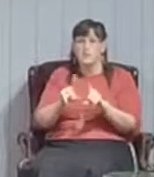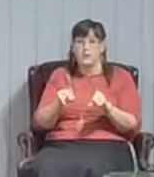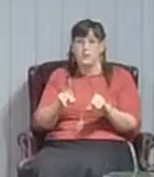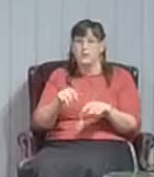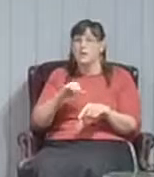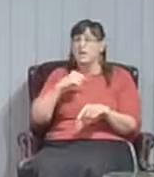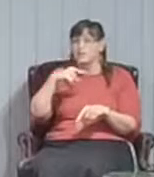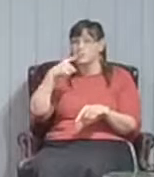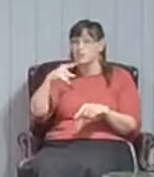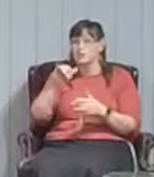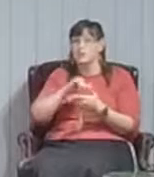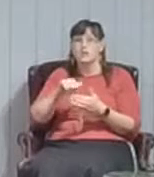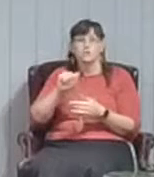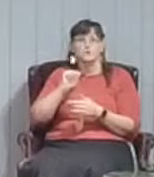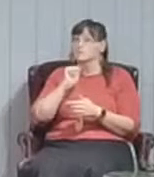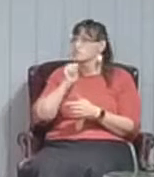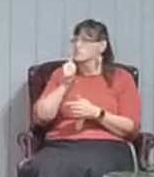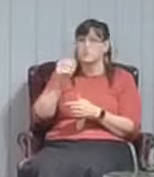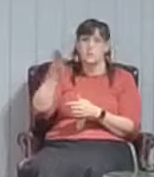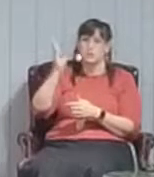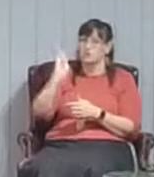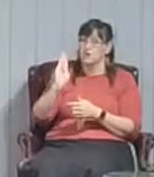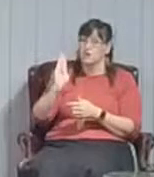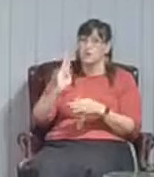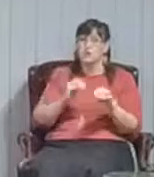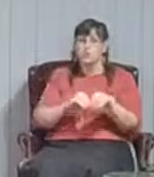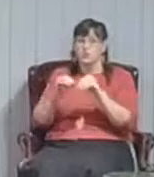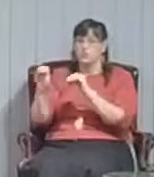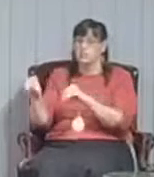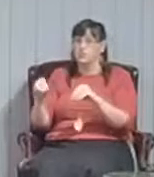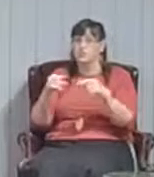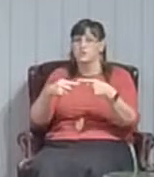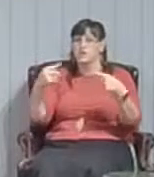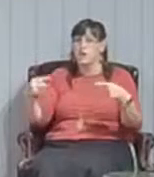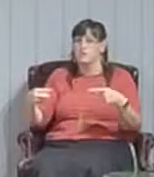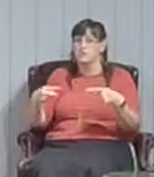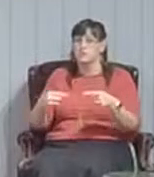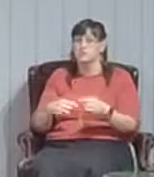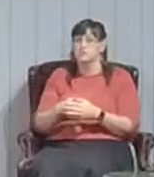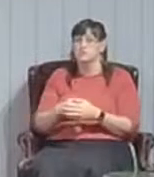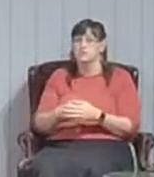the adversaries of Judah and Benjamin to hinder the building of the temple of the Lord.